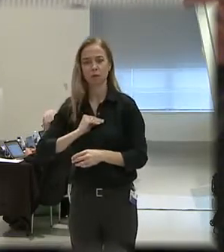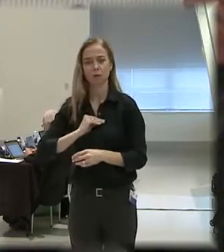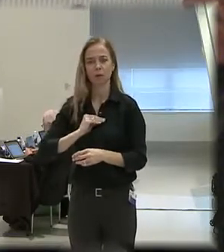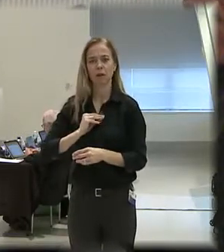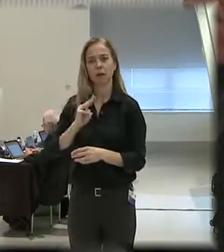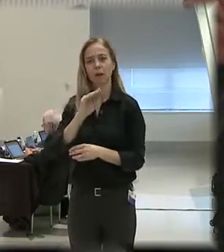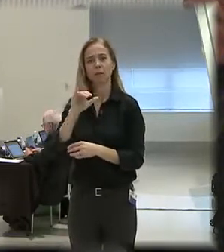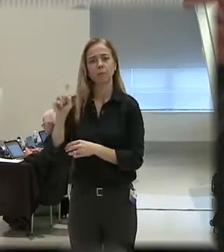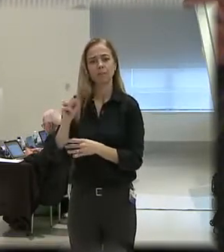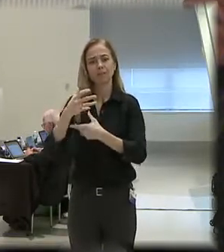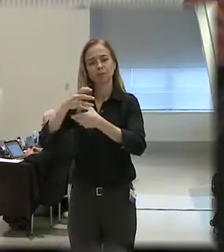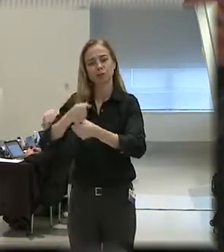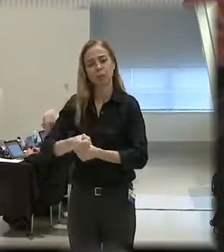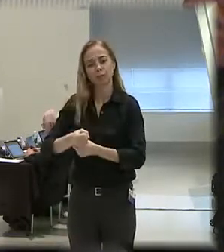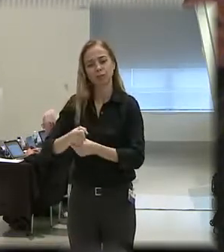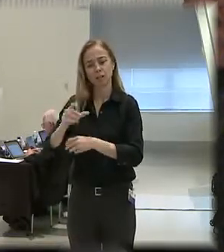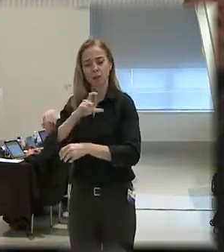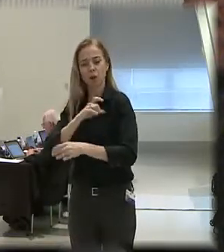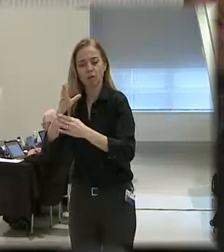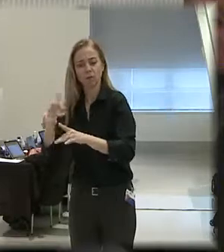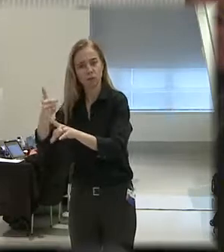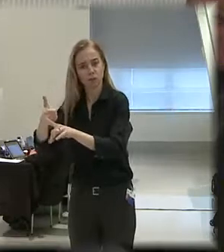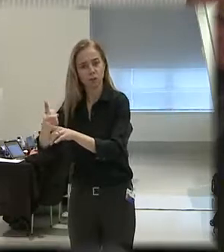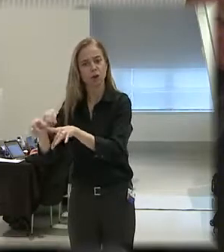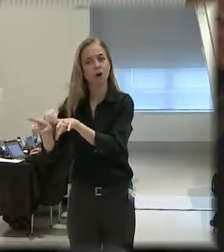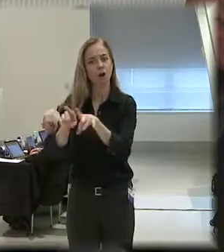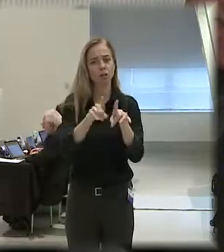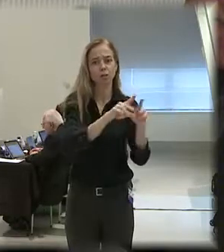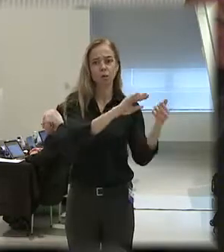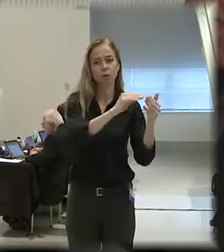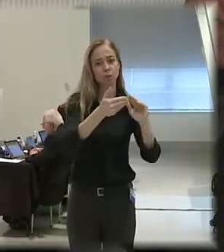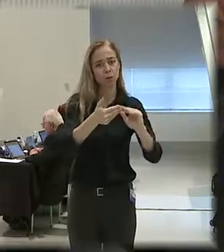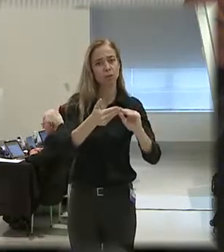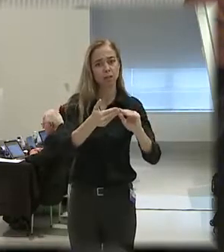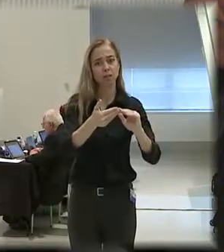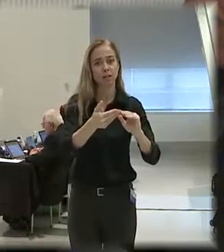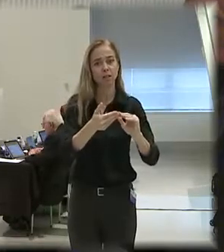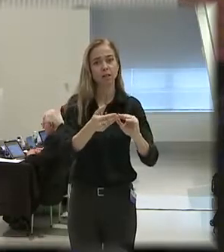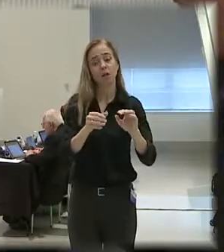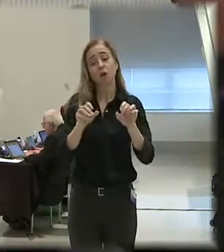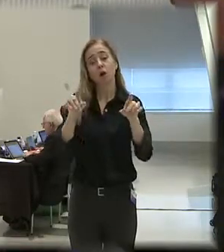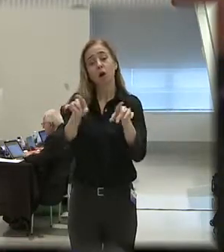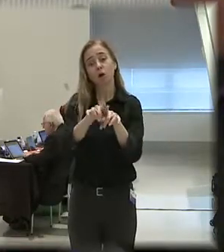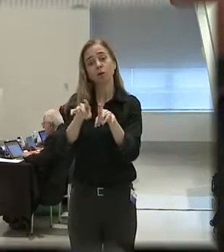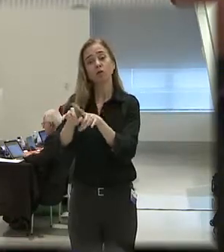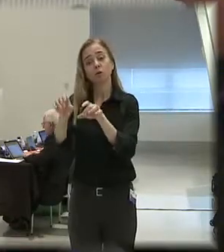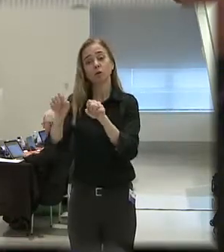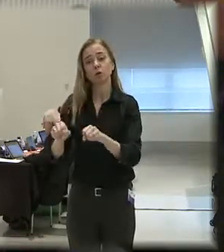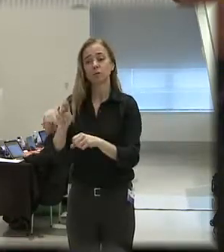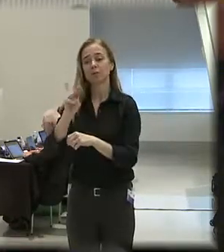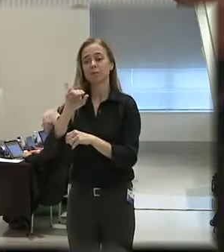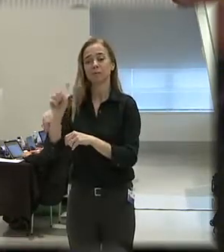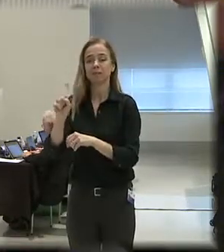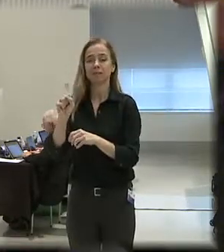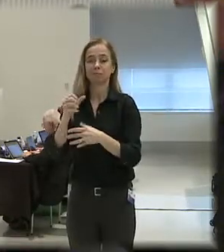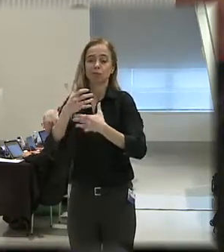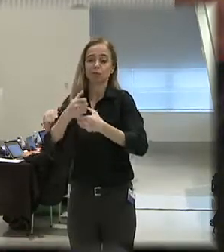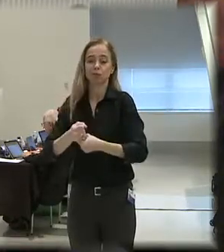probably mistrust on the part of the community. And in some cases, there may be mistrust on the part of the police